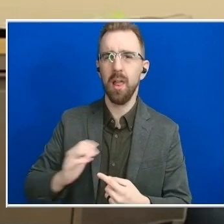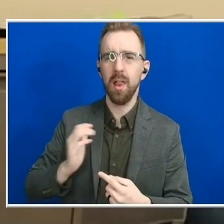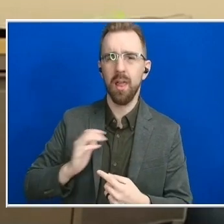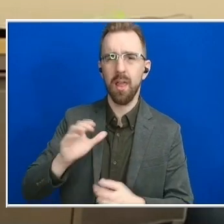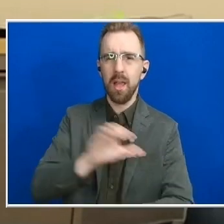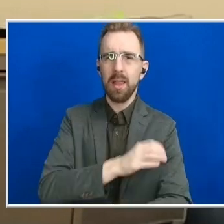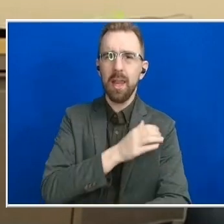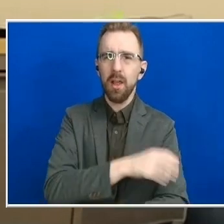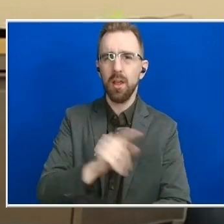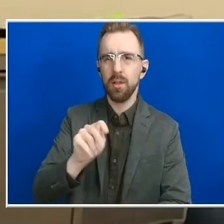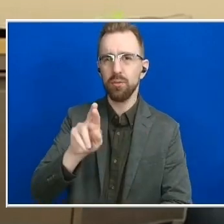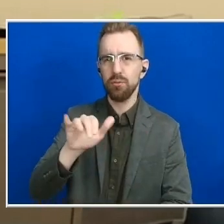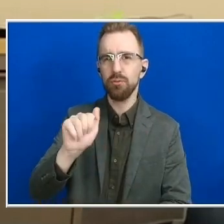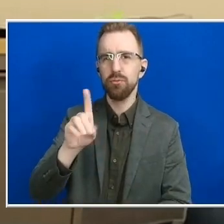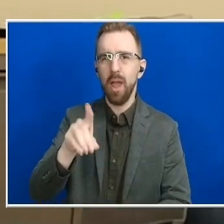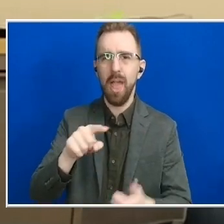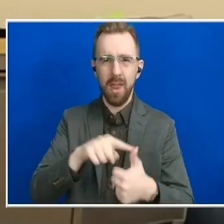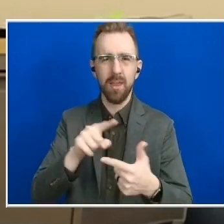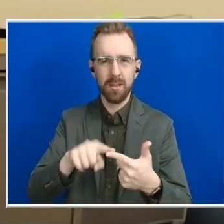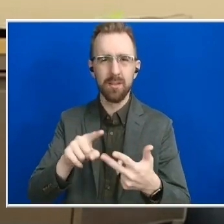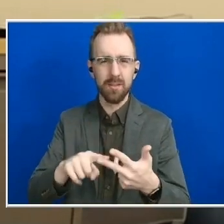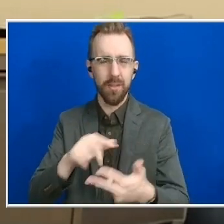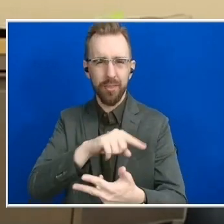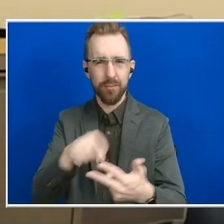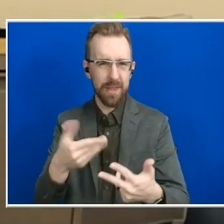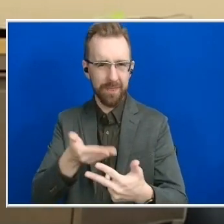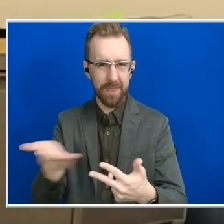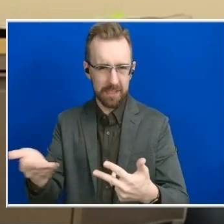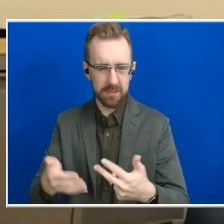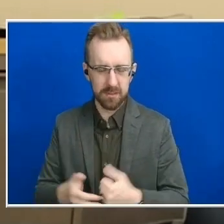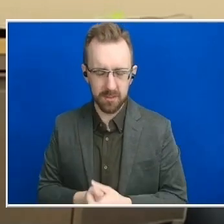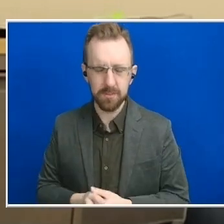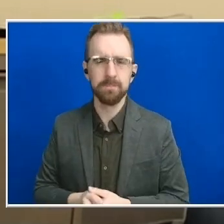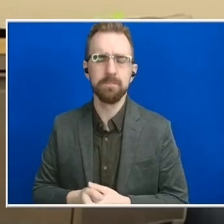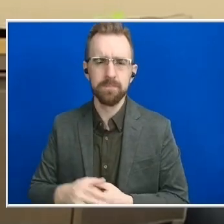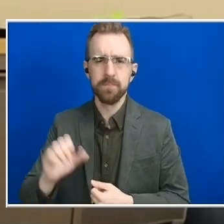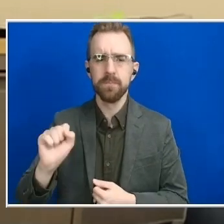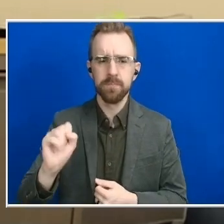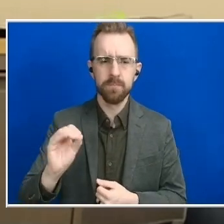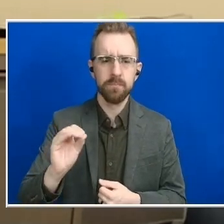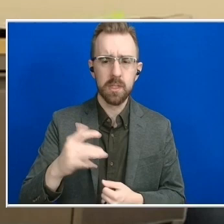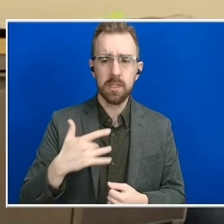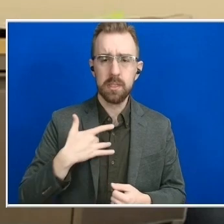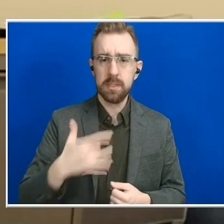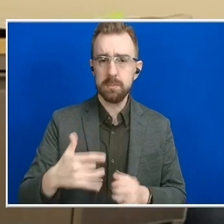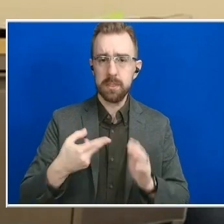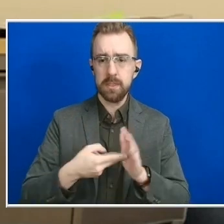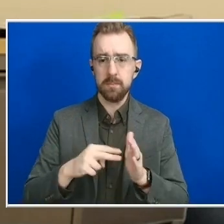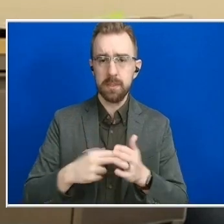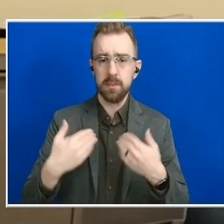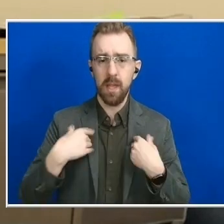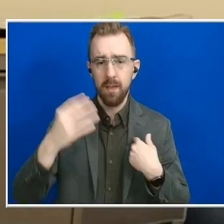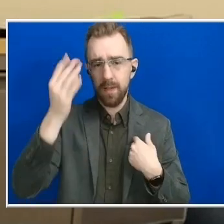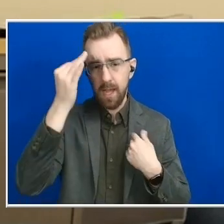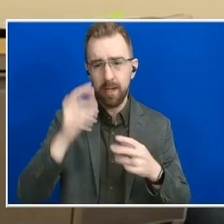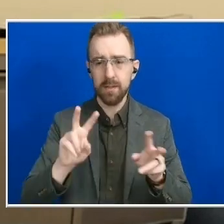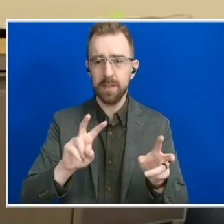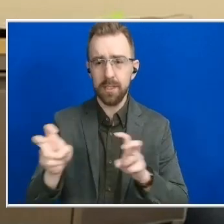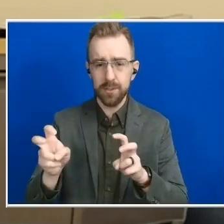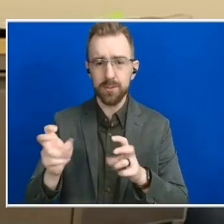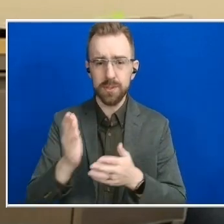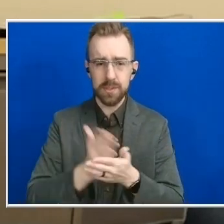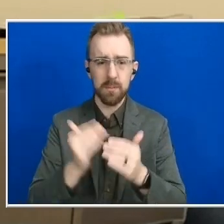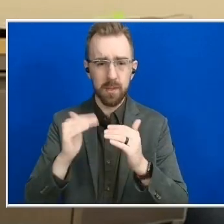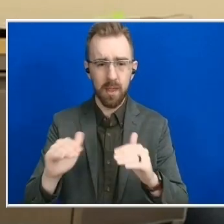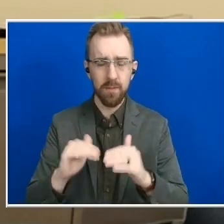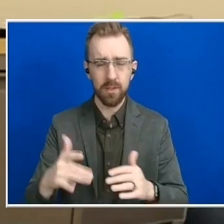triad. Triad meaning one of 3 things. So typically that means you're having cognitive issues to some degree. They're usually